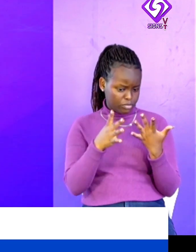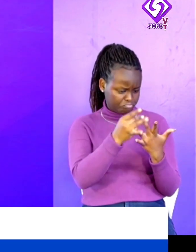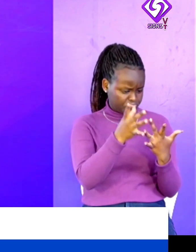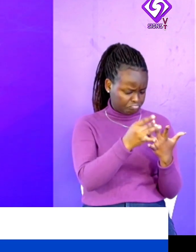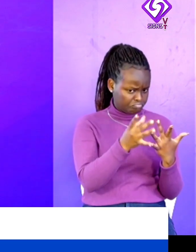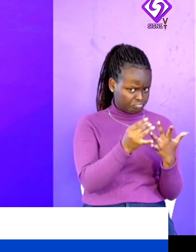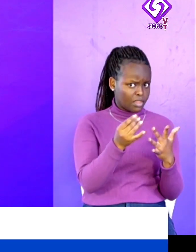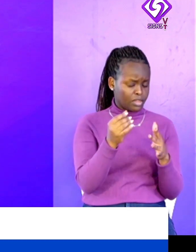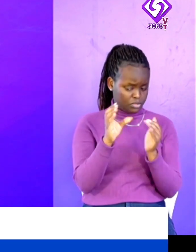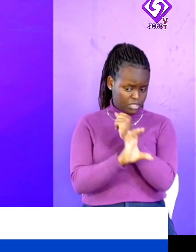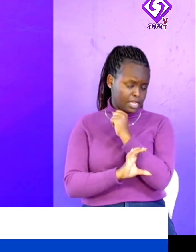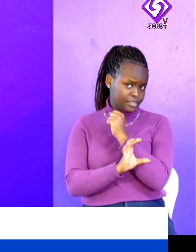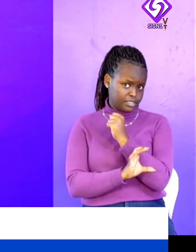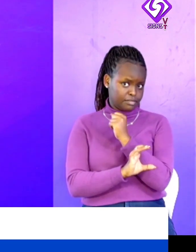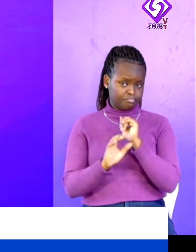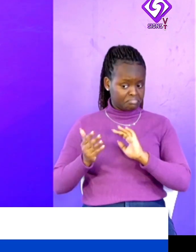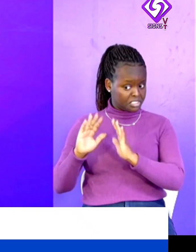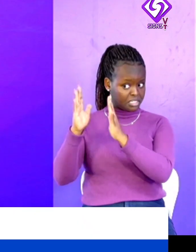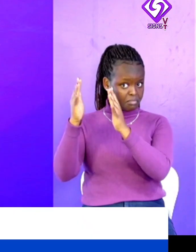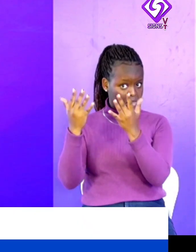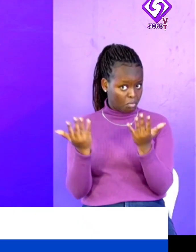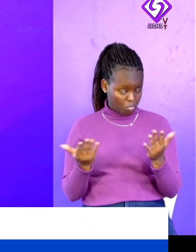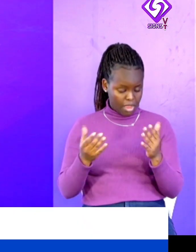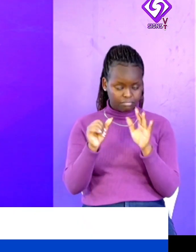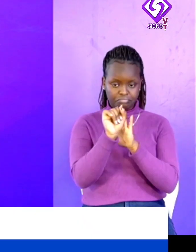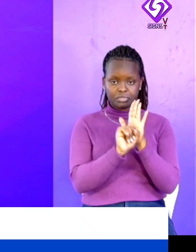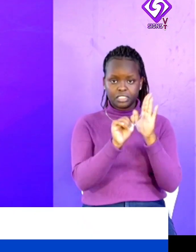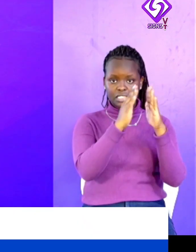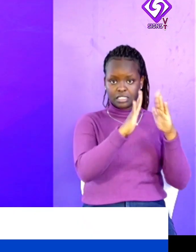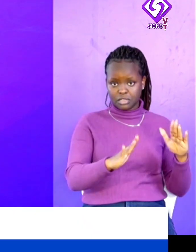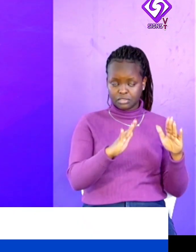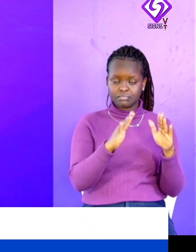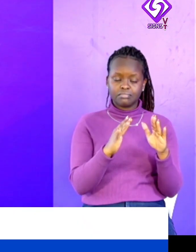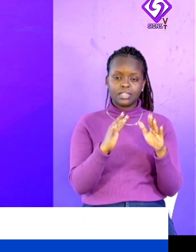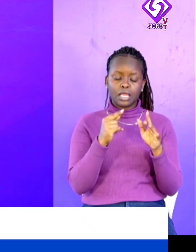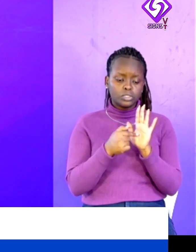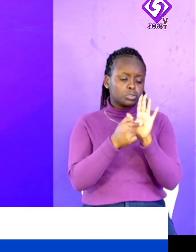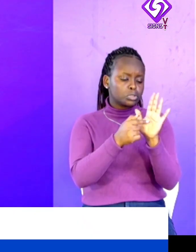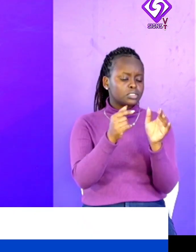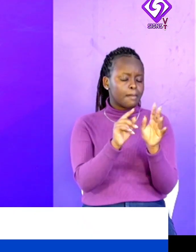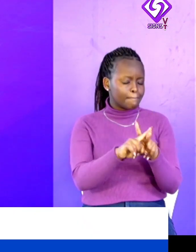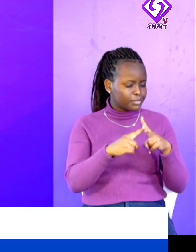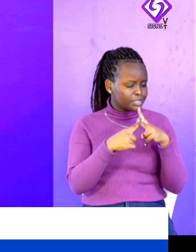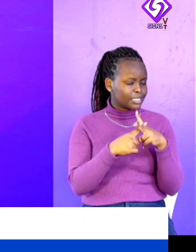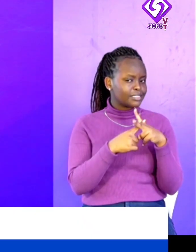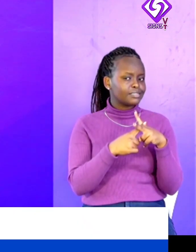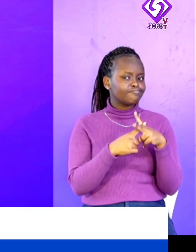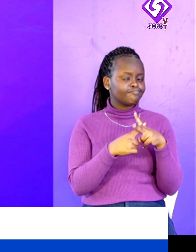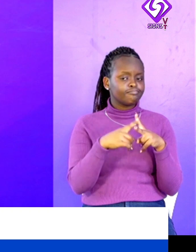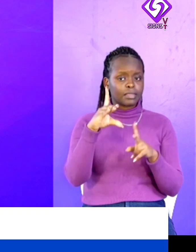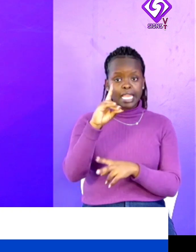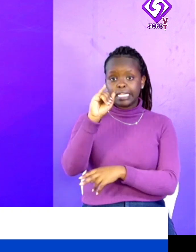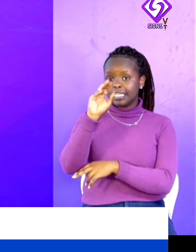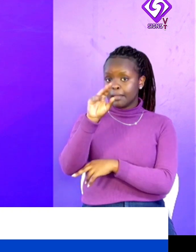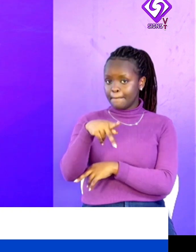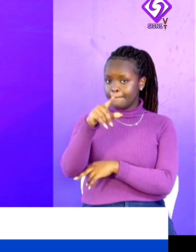the country. The ceremony held at the State House marks the formal beginning of the envoy's diplomatic duties